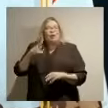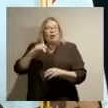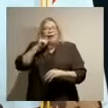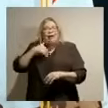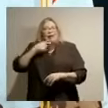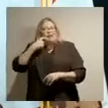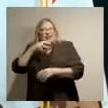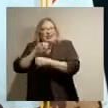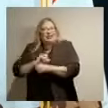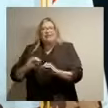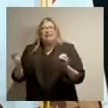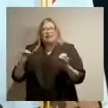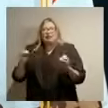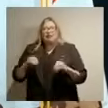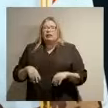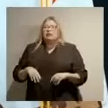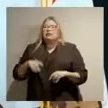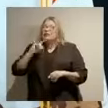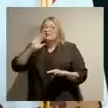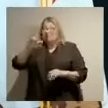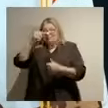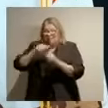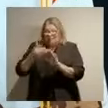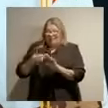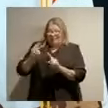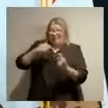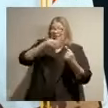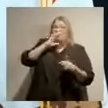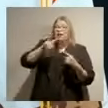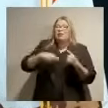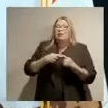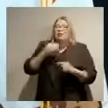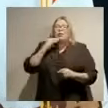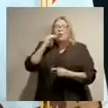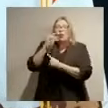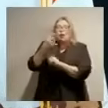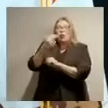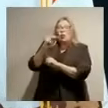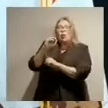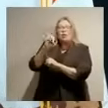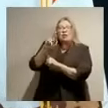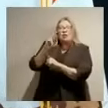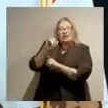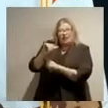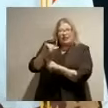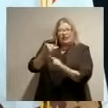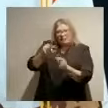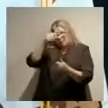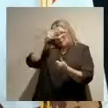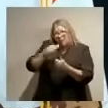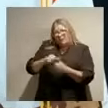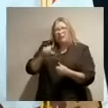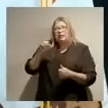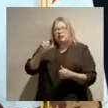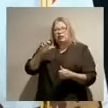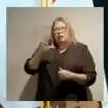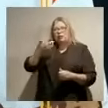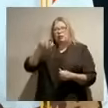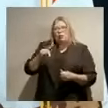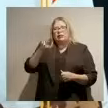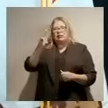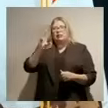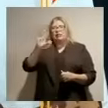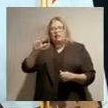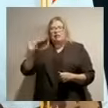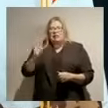before we launched it and initiated it. I'd refer to your own headline in the Sacramento Bee on the success and efficacy of Project RoomKey, a